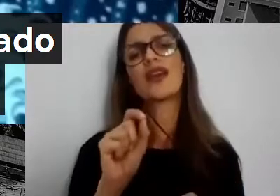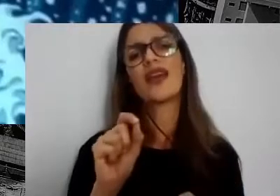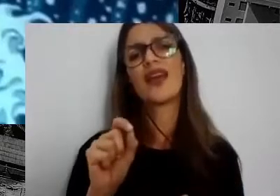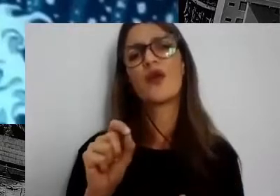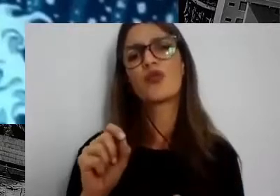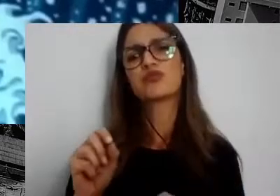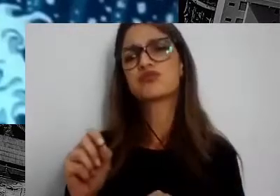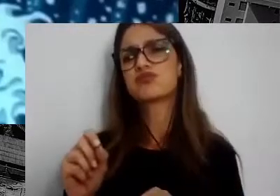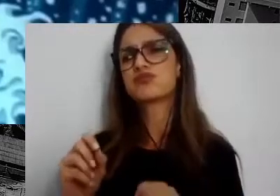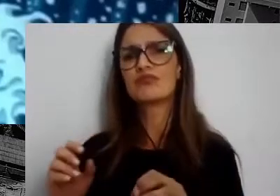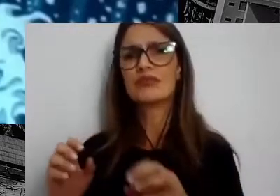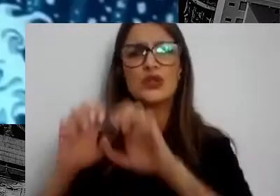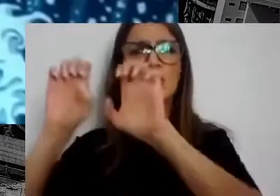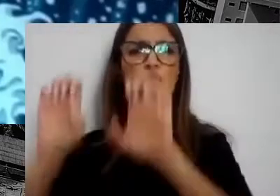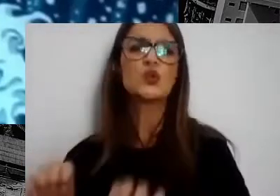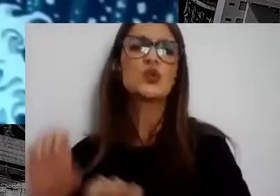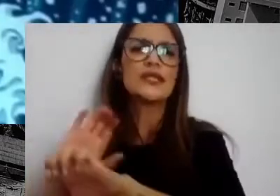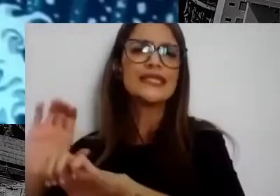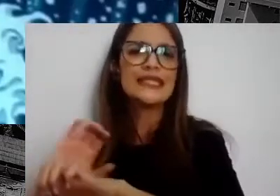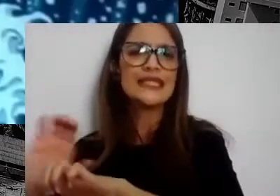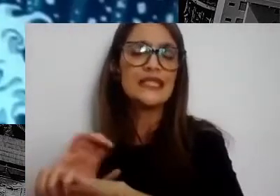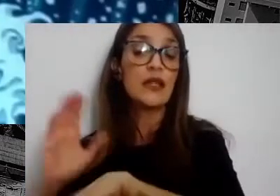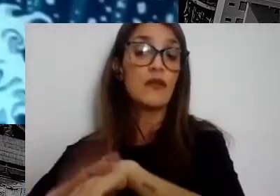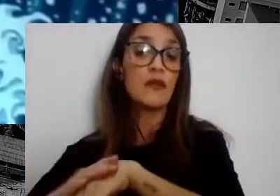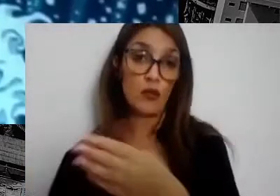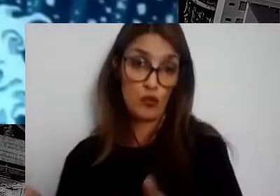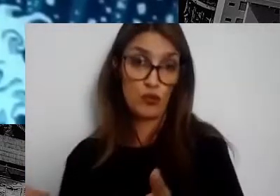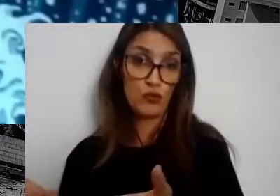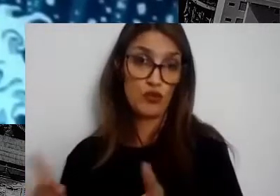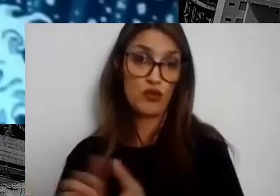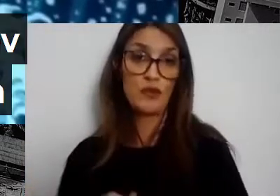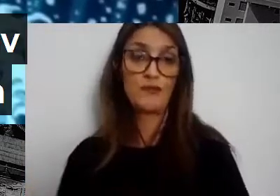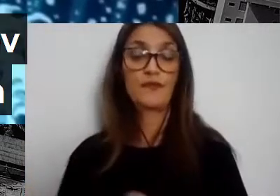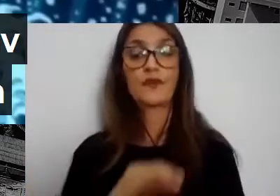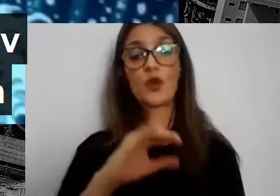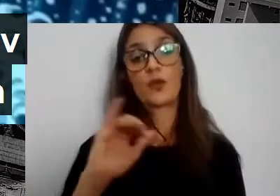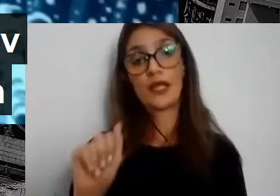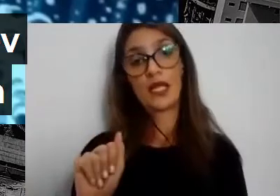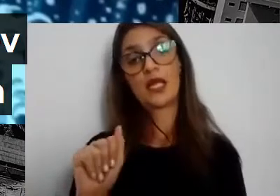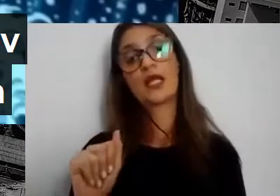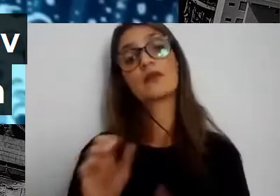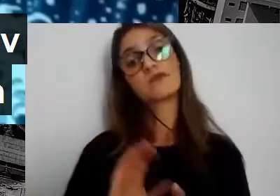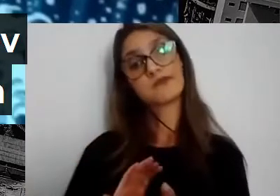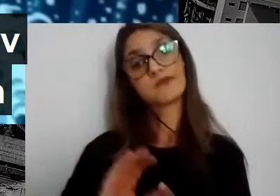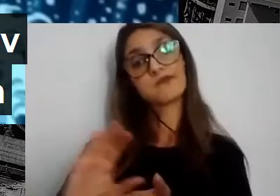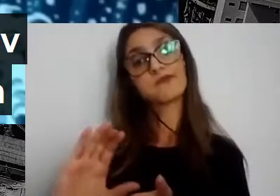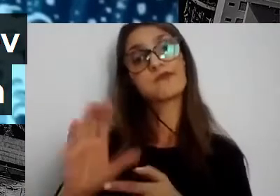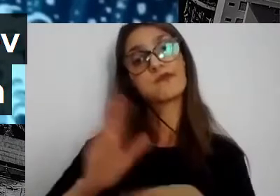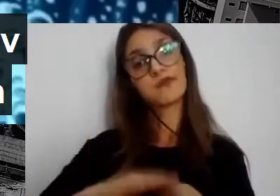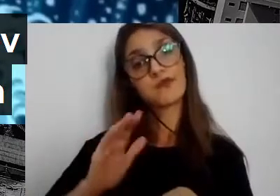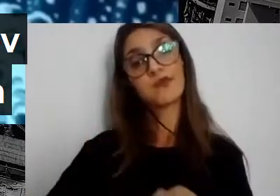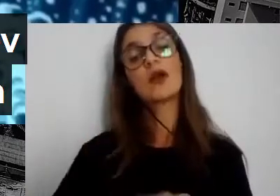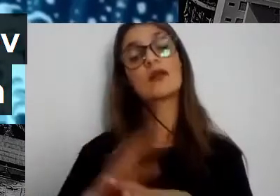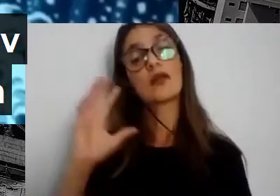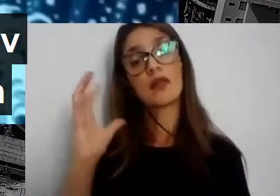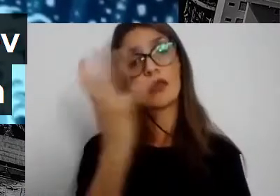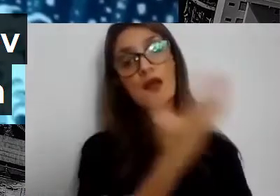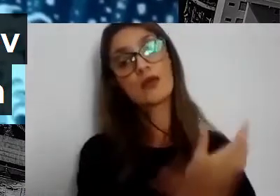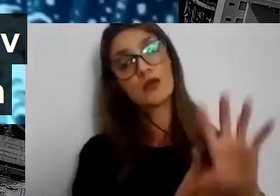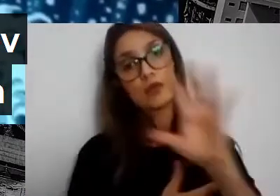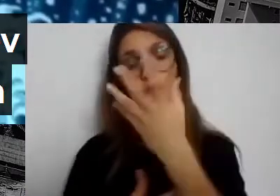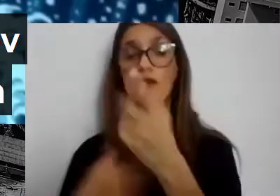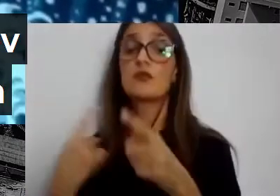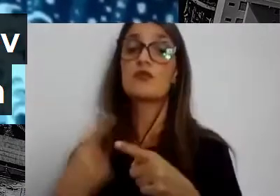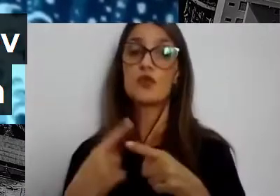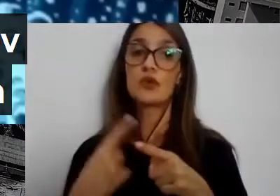that we work with that are making investments in nature-based solutions are doing so because they want to have a positive impact, like Anheuser-Busch InBev or